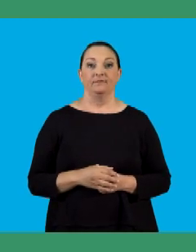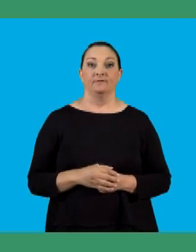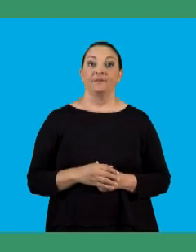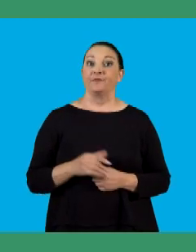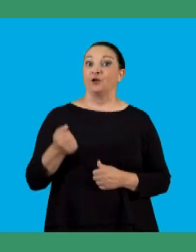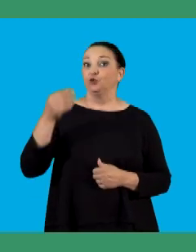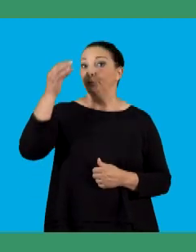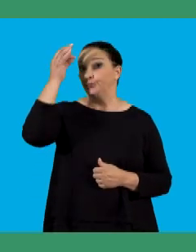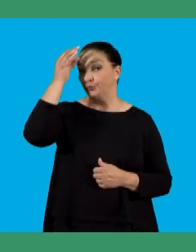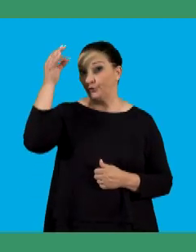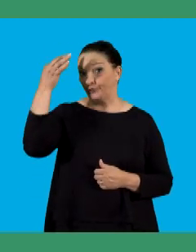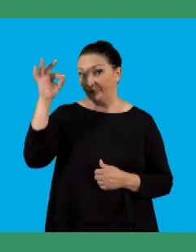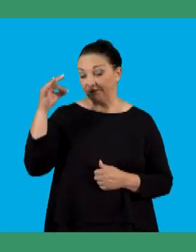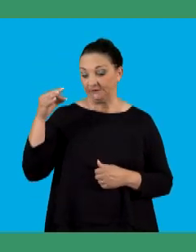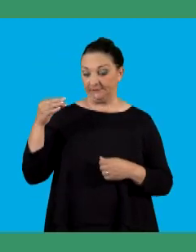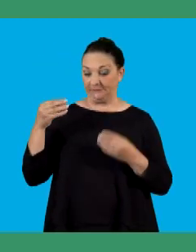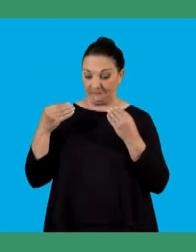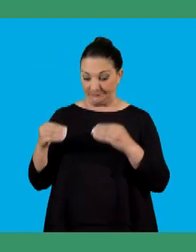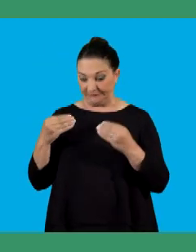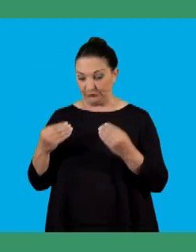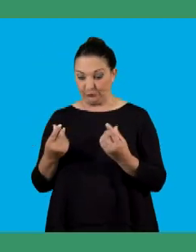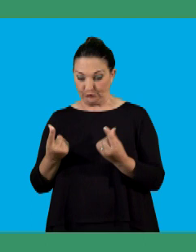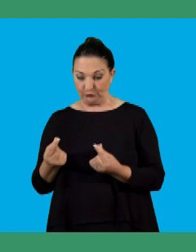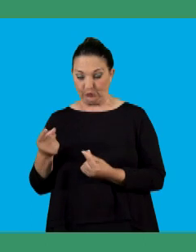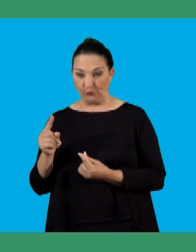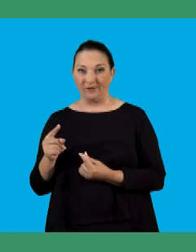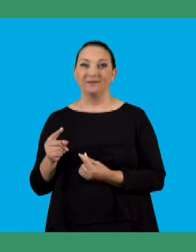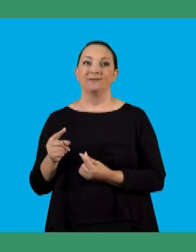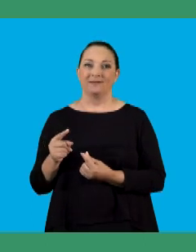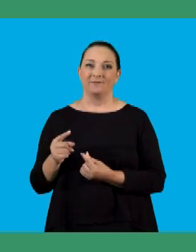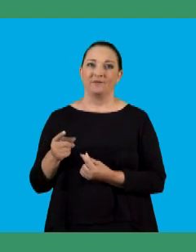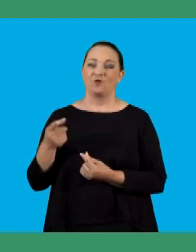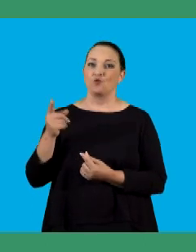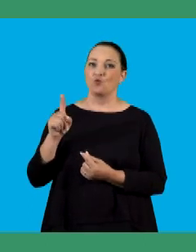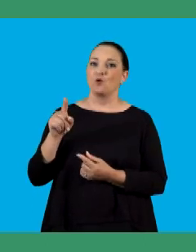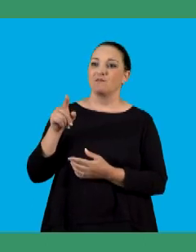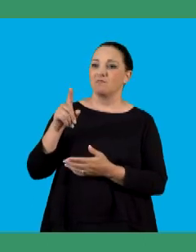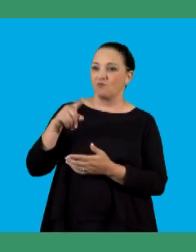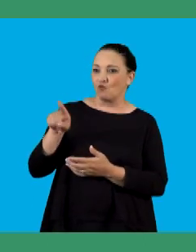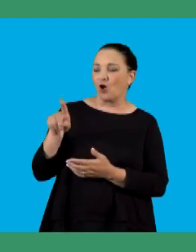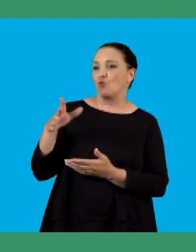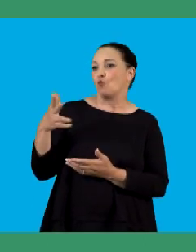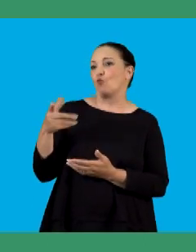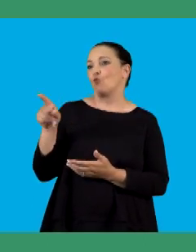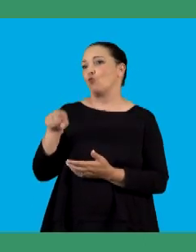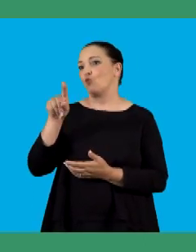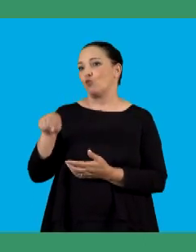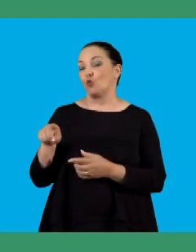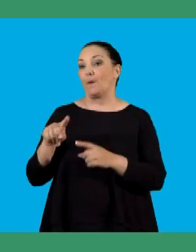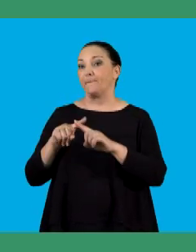talk about professional business practice, we are referring to what is right or what is